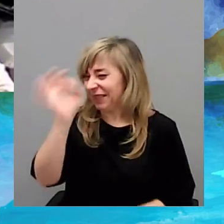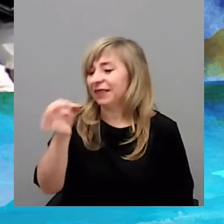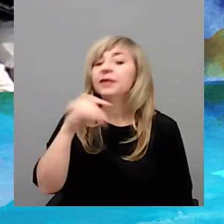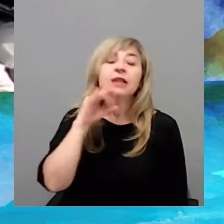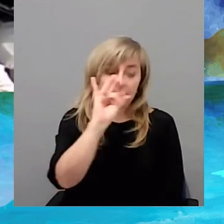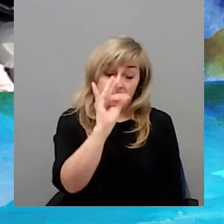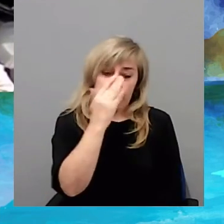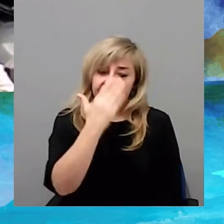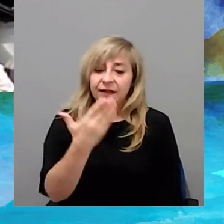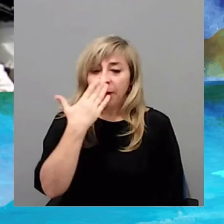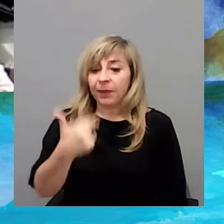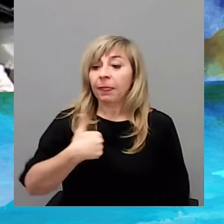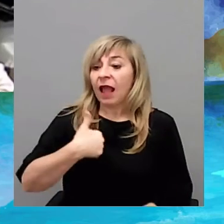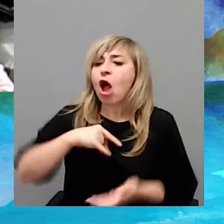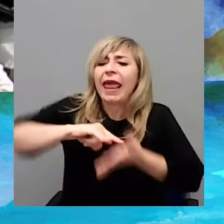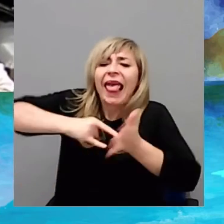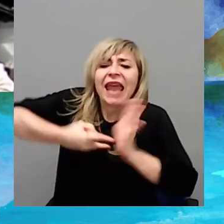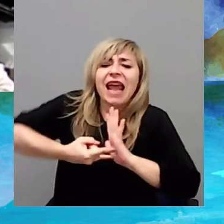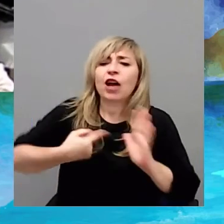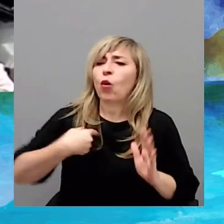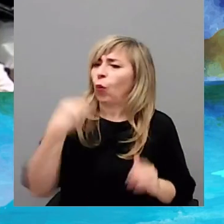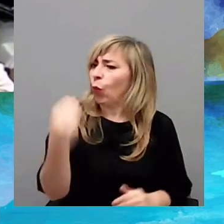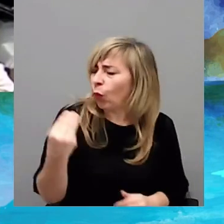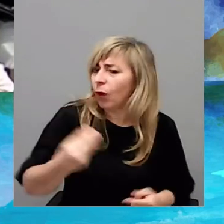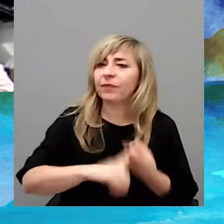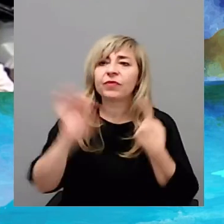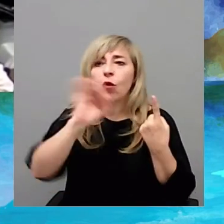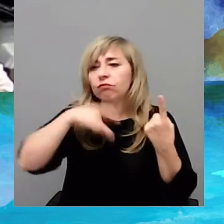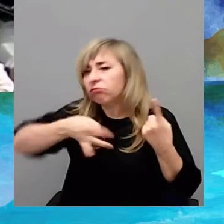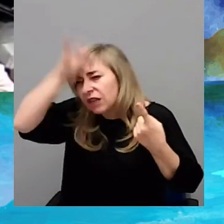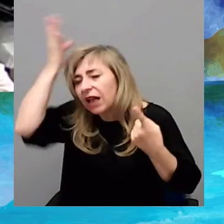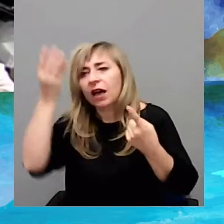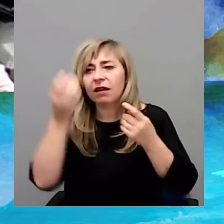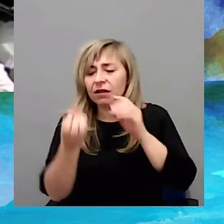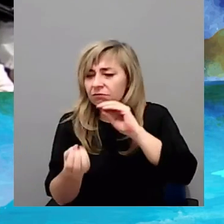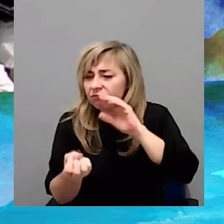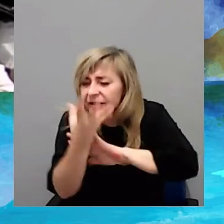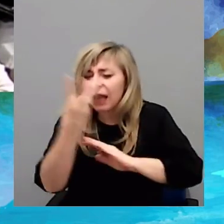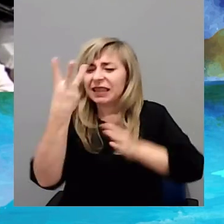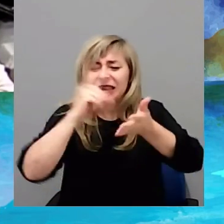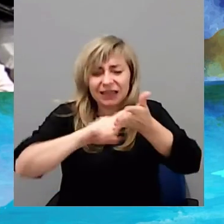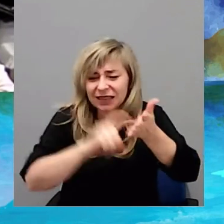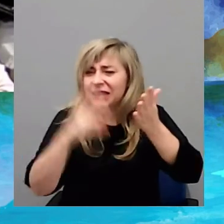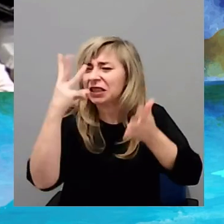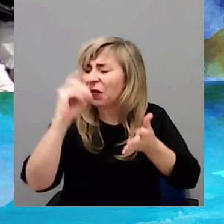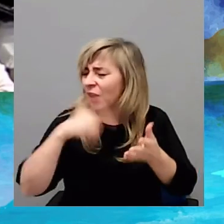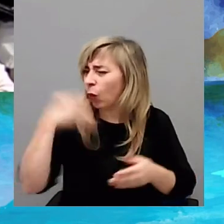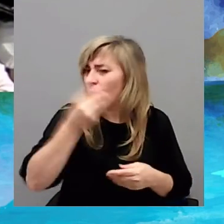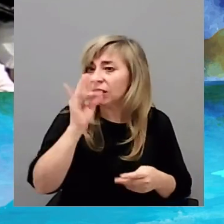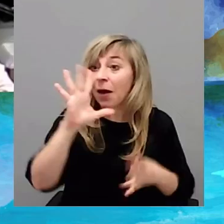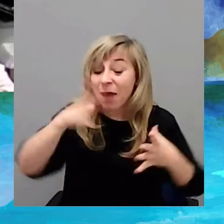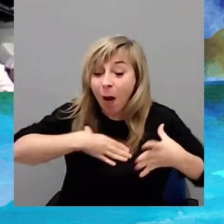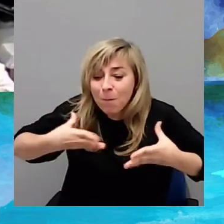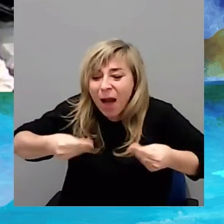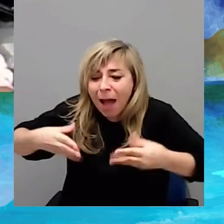issues. Yes. We might be engineers, 3D printers, but